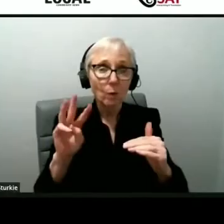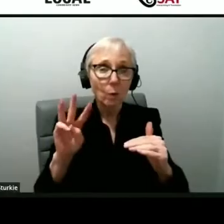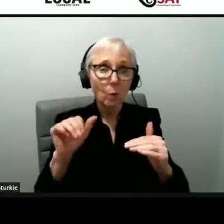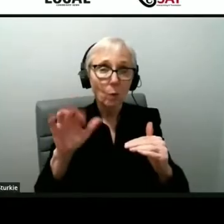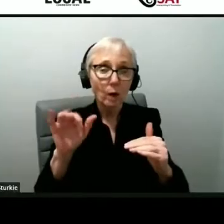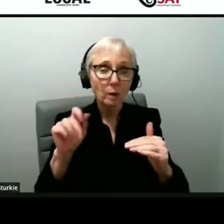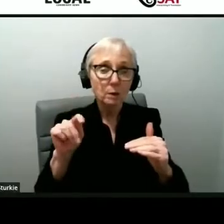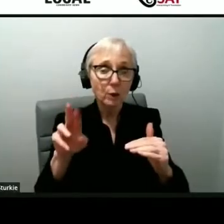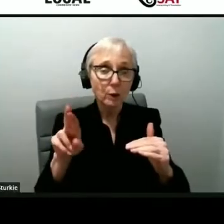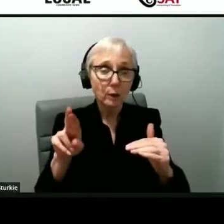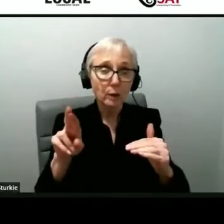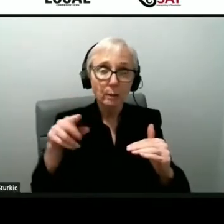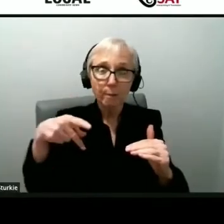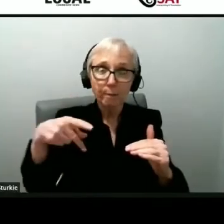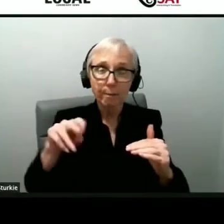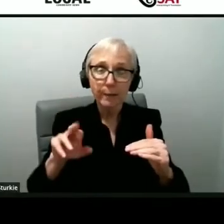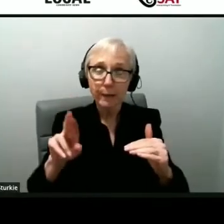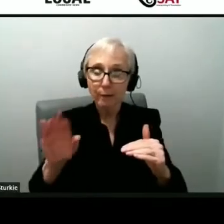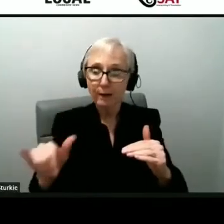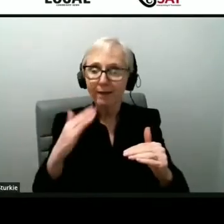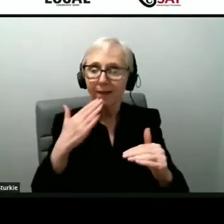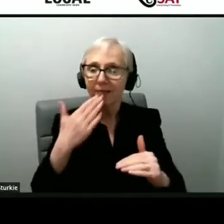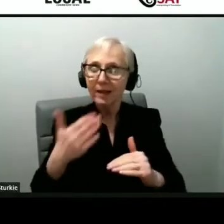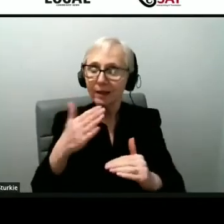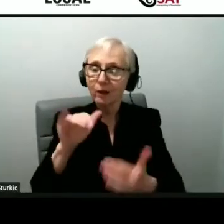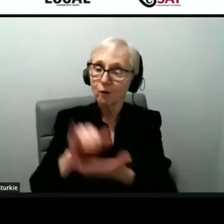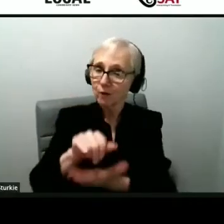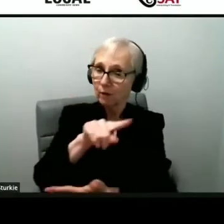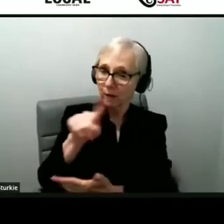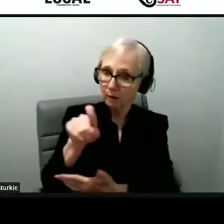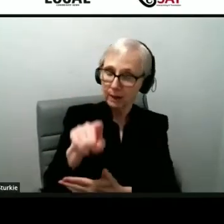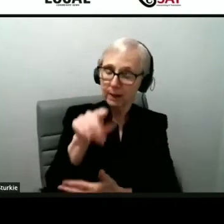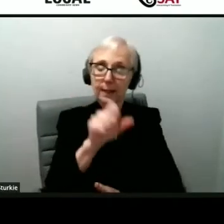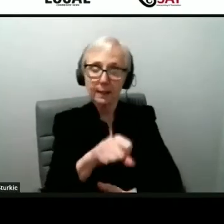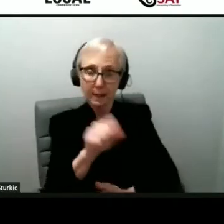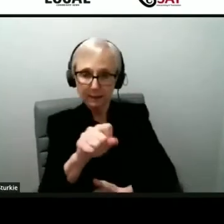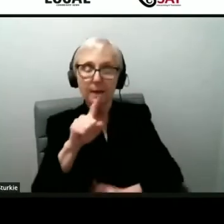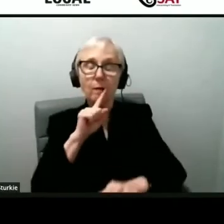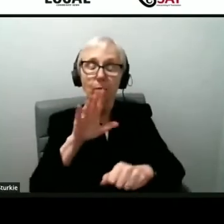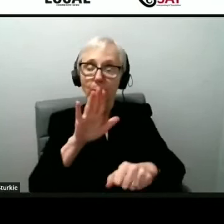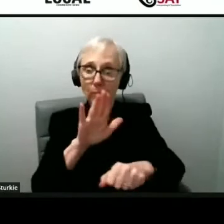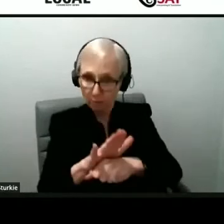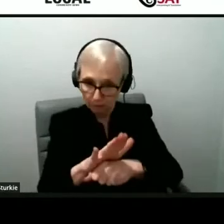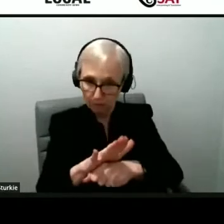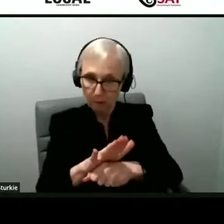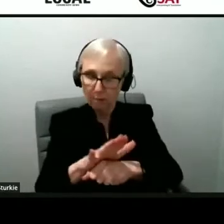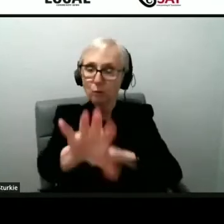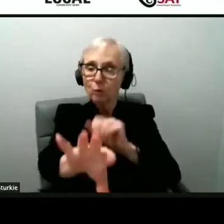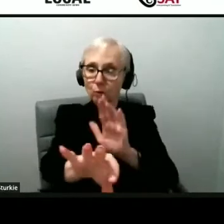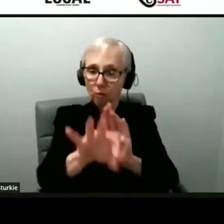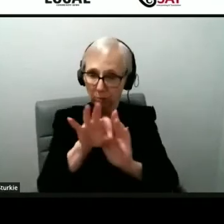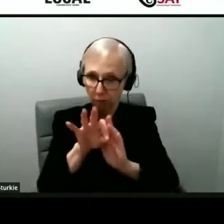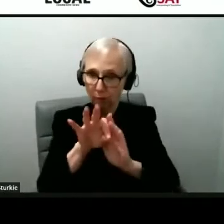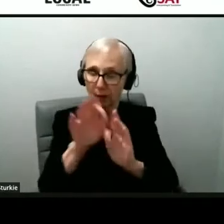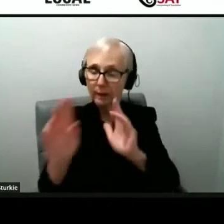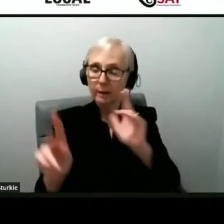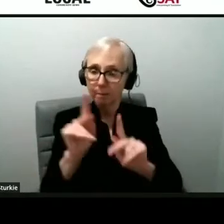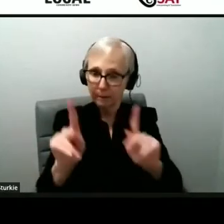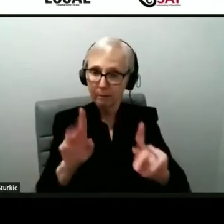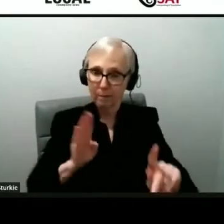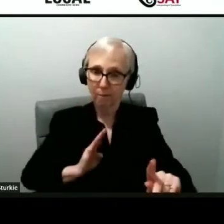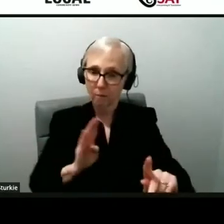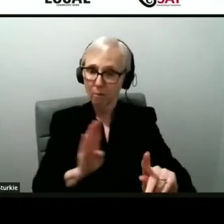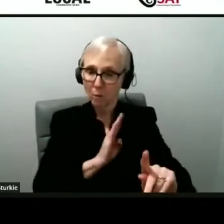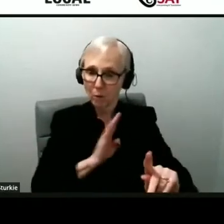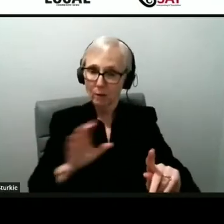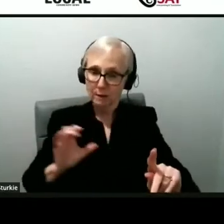Perry. Yes, thank you for that question. Yes, I do commit to appointing people on the boards and commissions. And as a